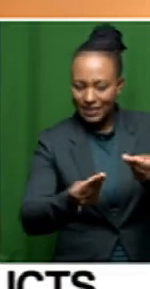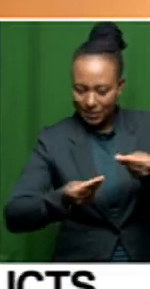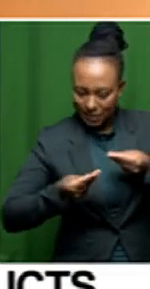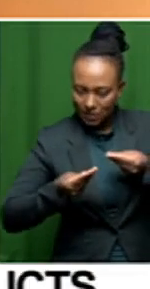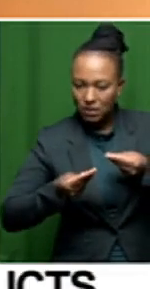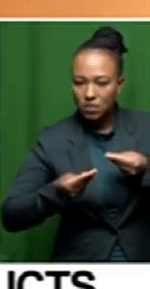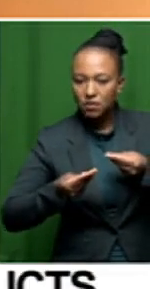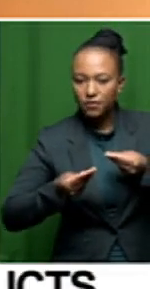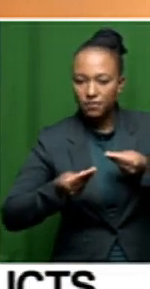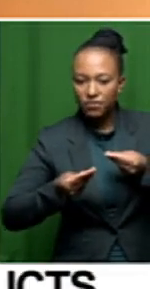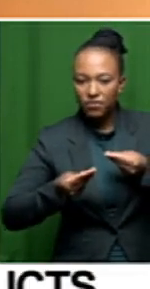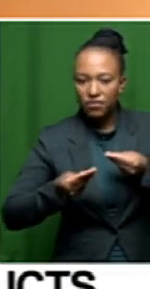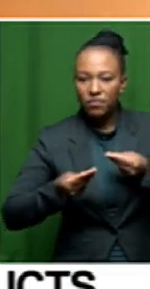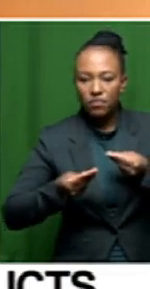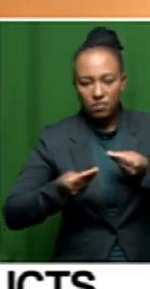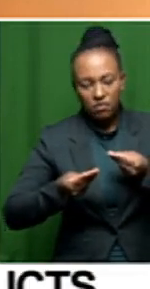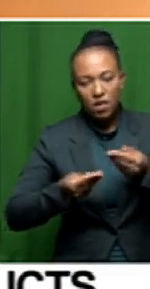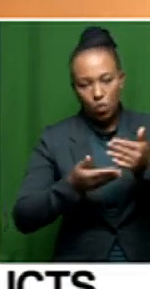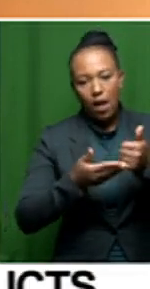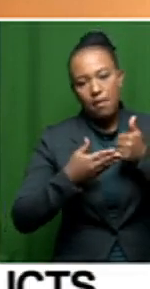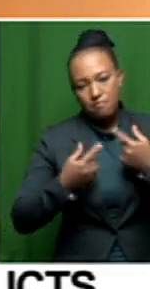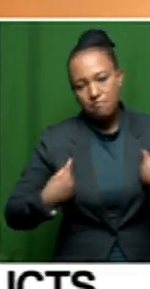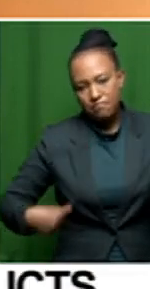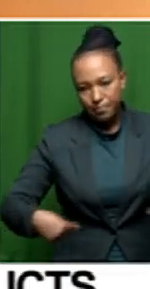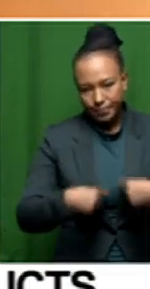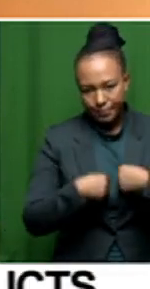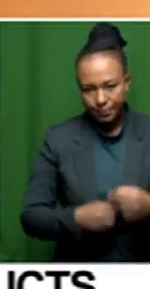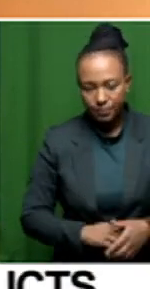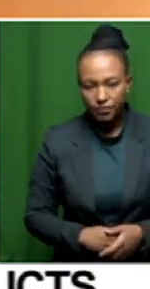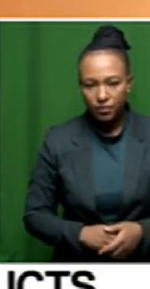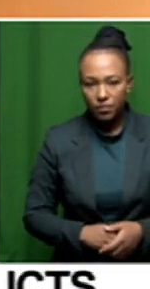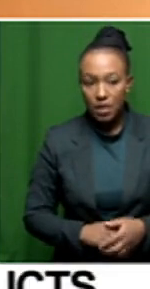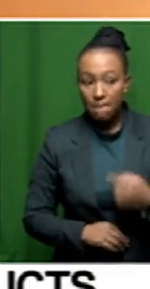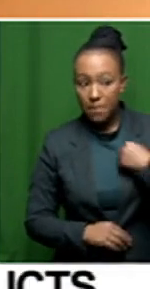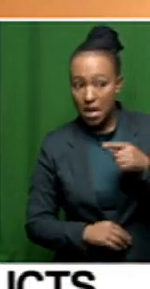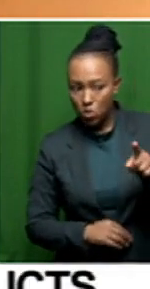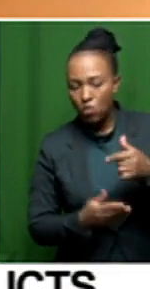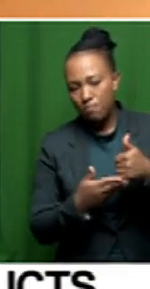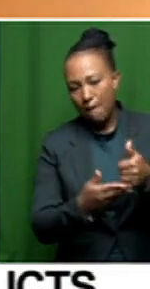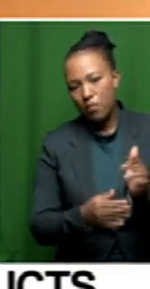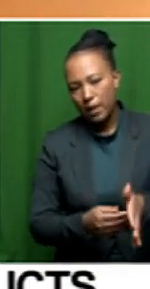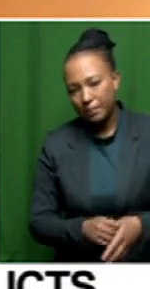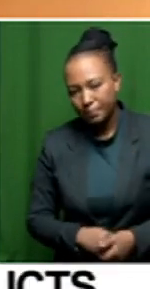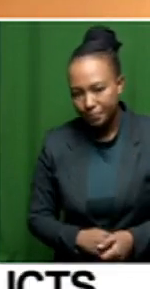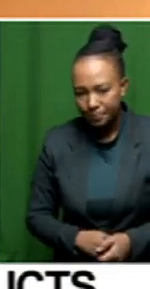then I think it's going to help us, both me and you.